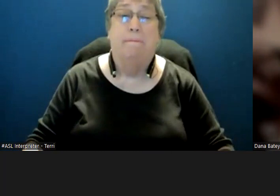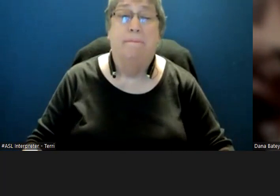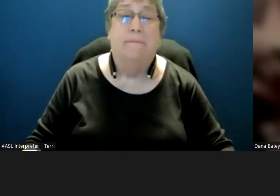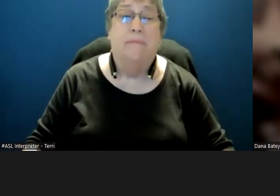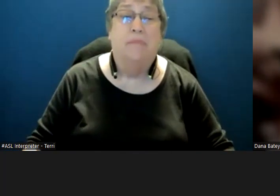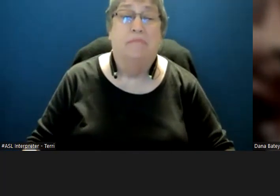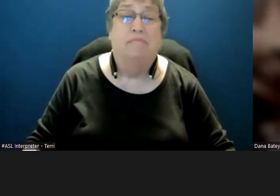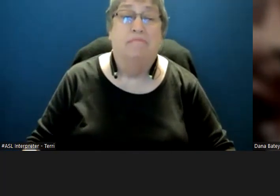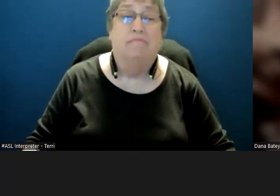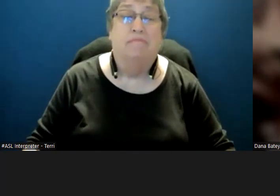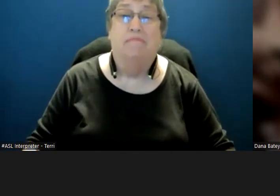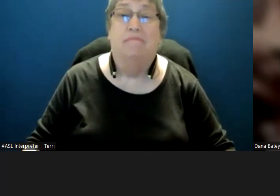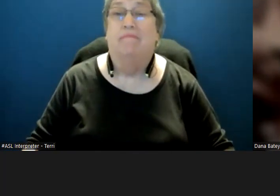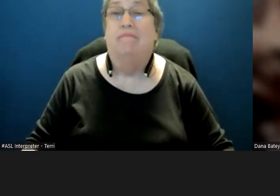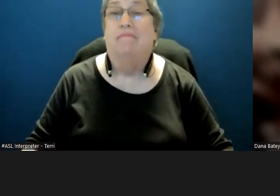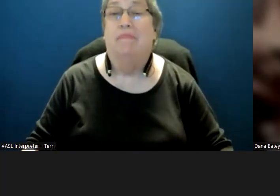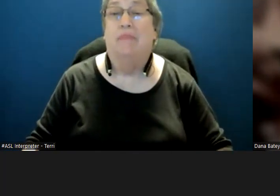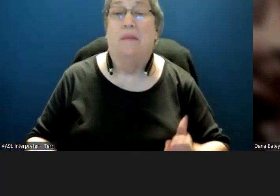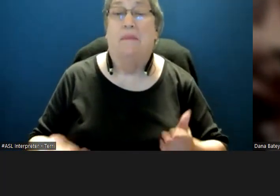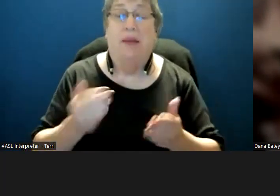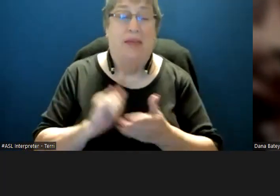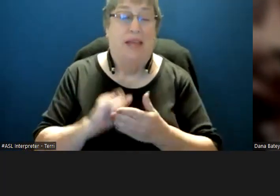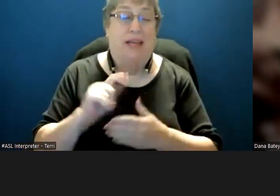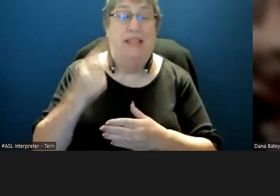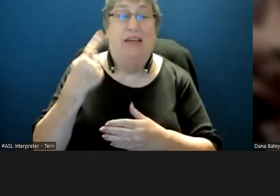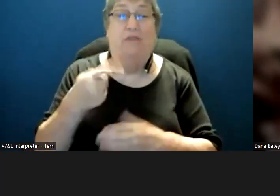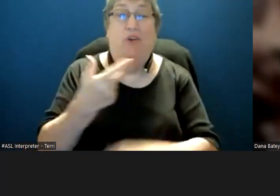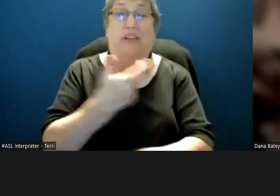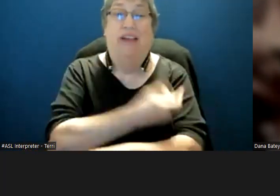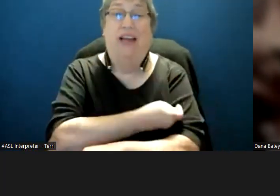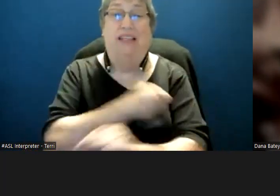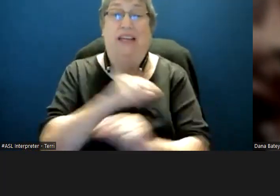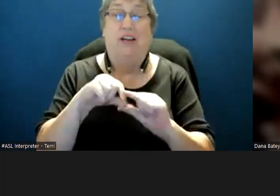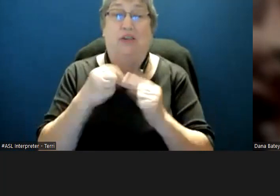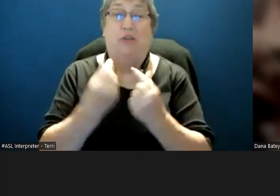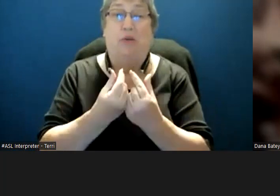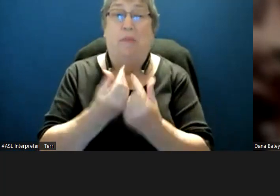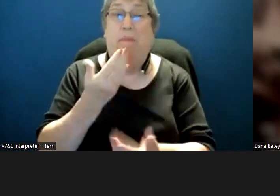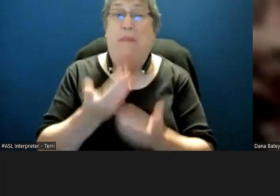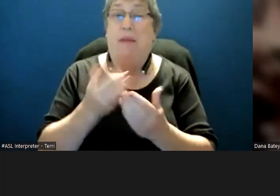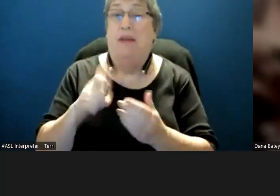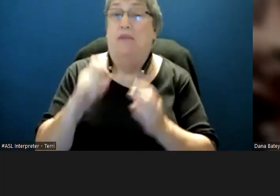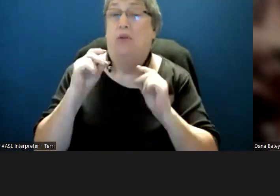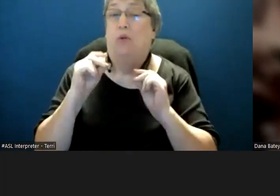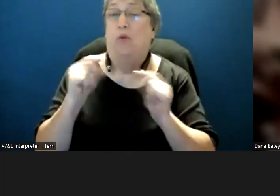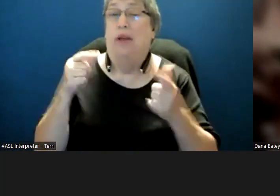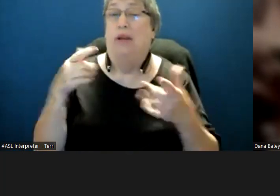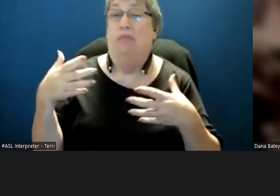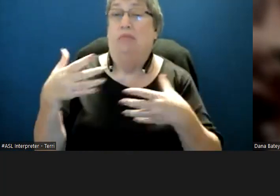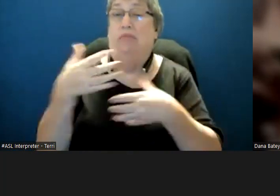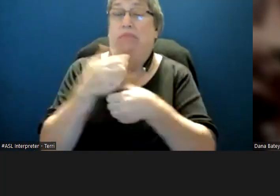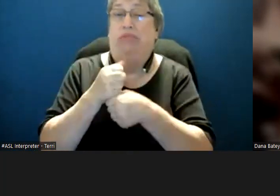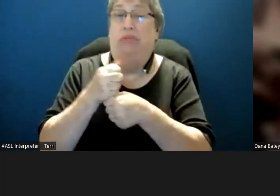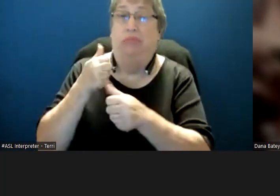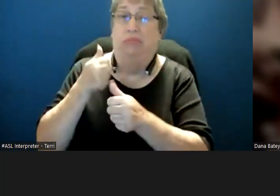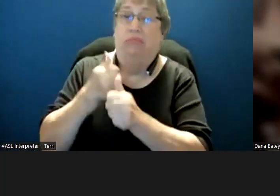be it for the vaccination group. You might have to do a quick, get everybody up to speed. That hasn't